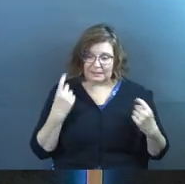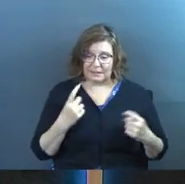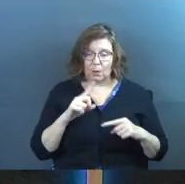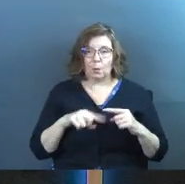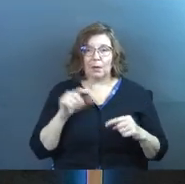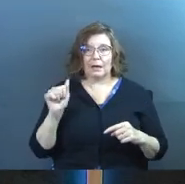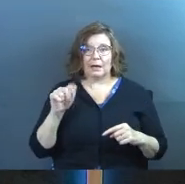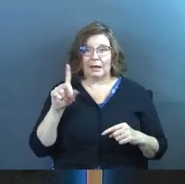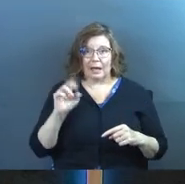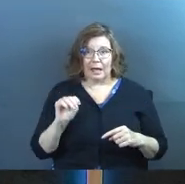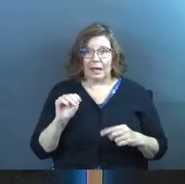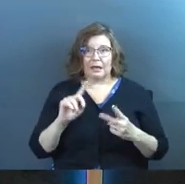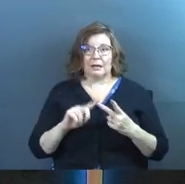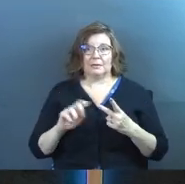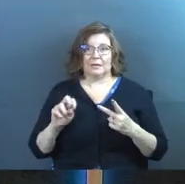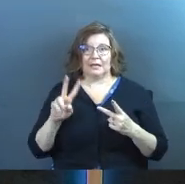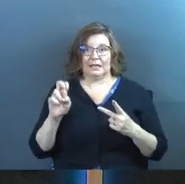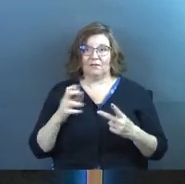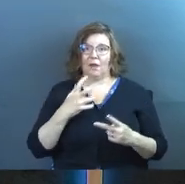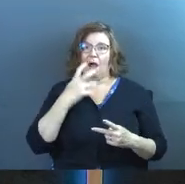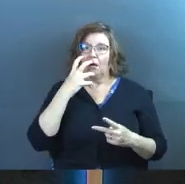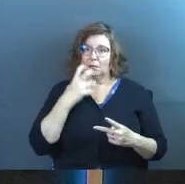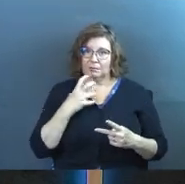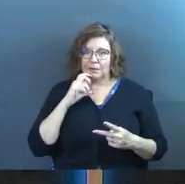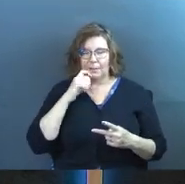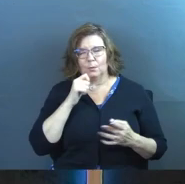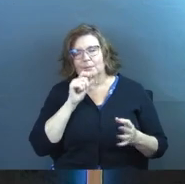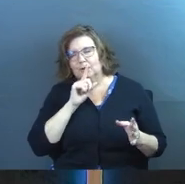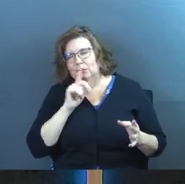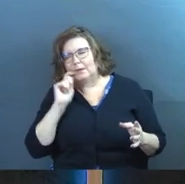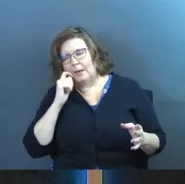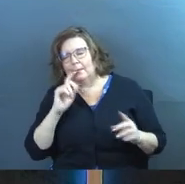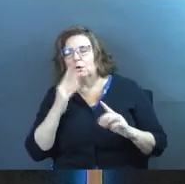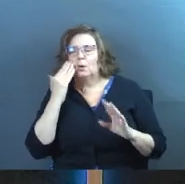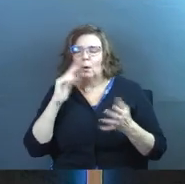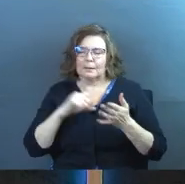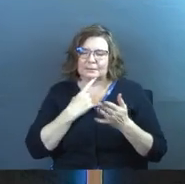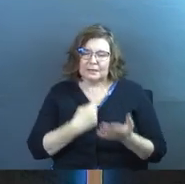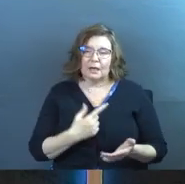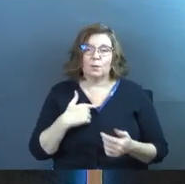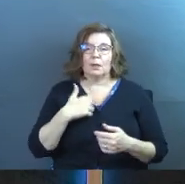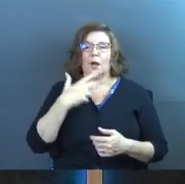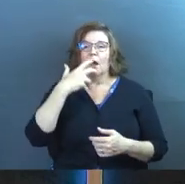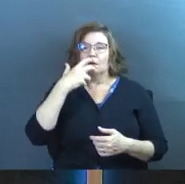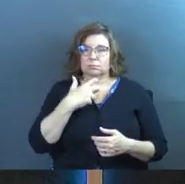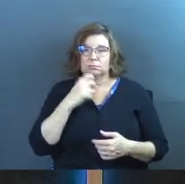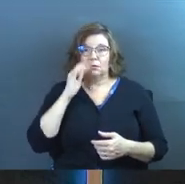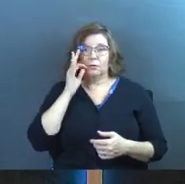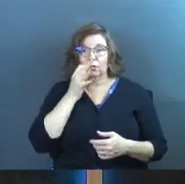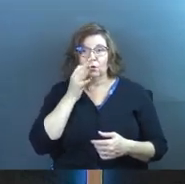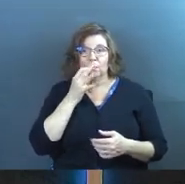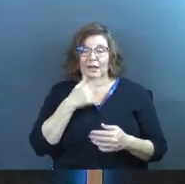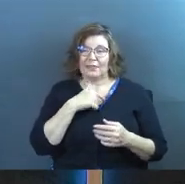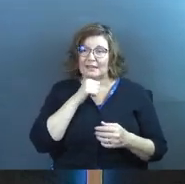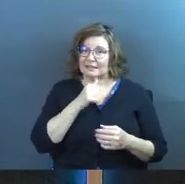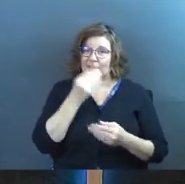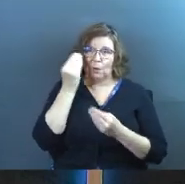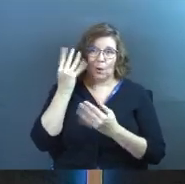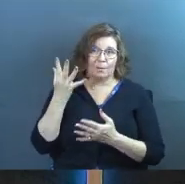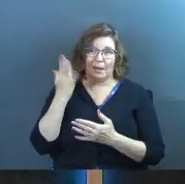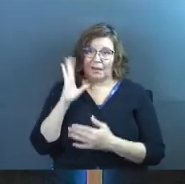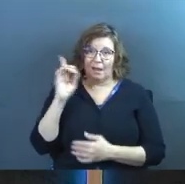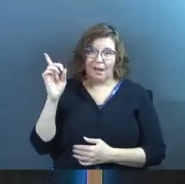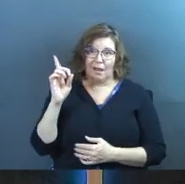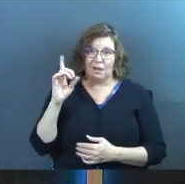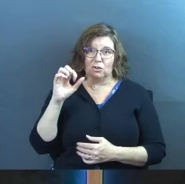when Adam and Eve took the bite of the apple, we don't think it was an apple, but you know what I'm saying. But when they took the fruit and they disobeyed God,